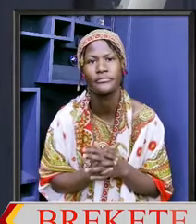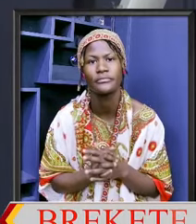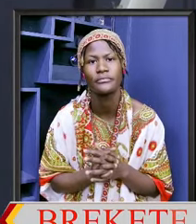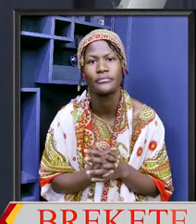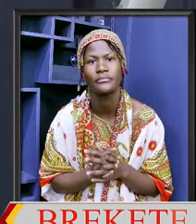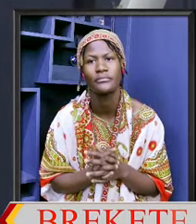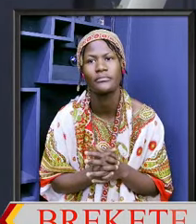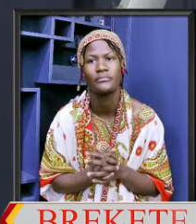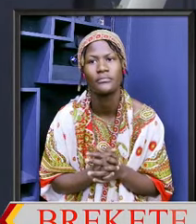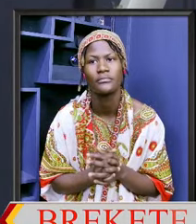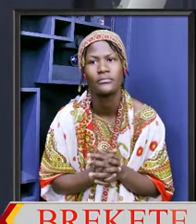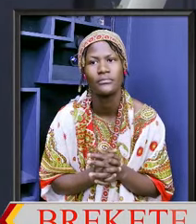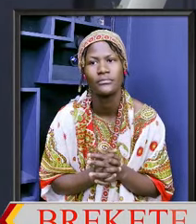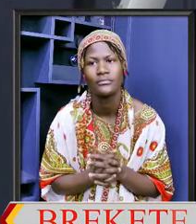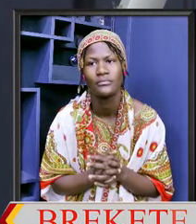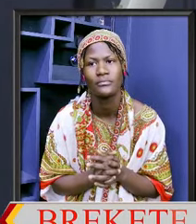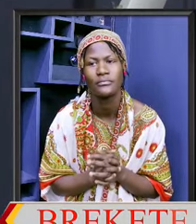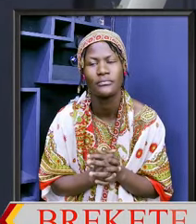Okay, let's see, waiting, you get to talk.